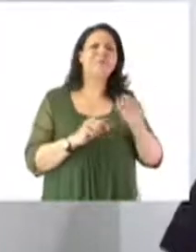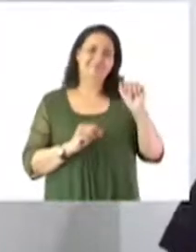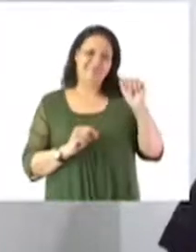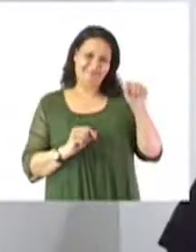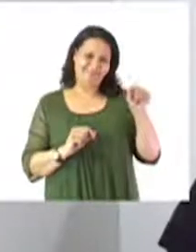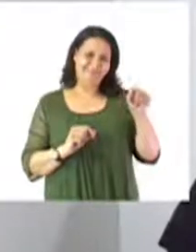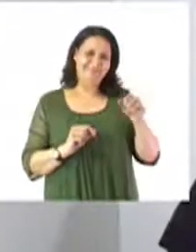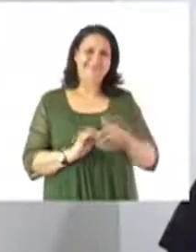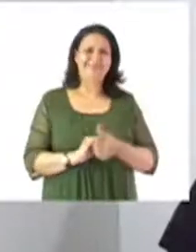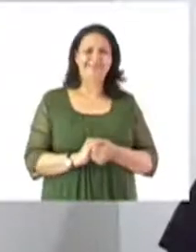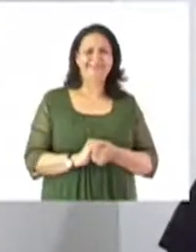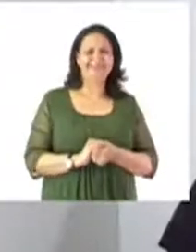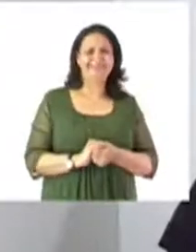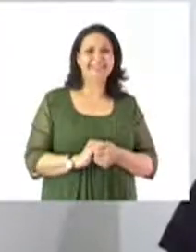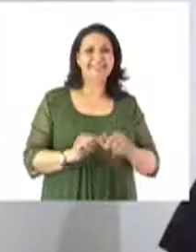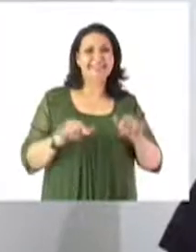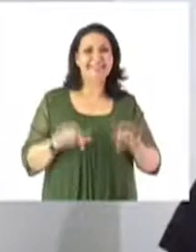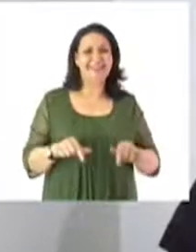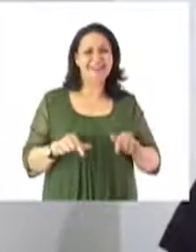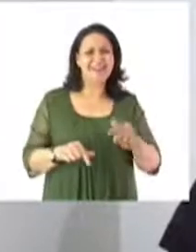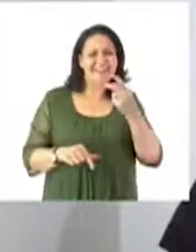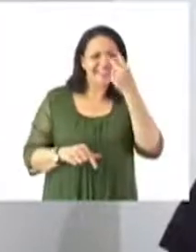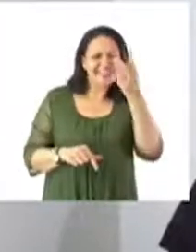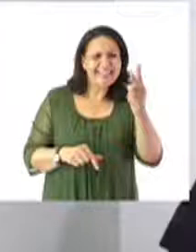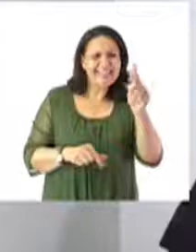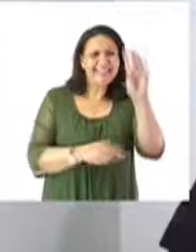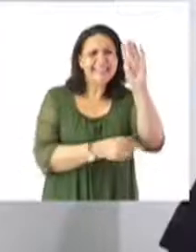Yes. Now we see giraffes.